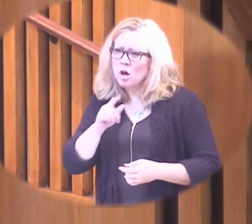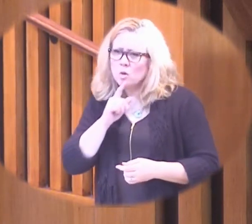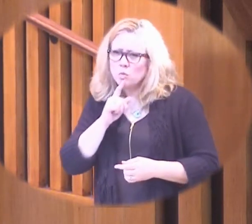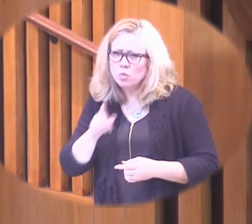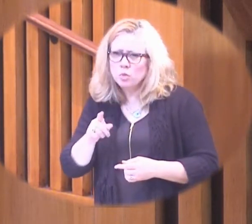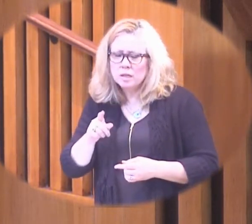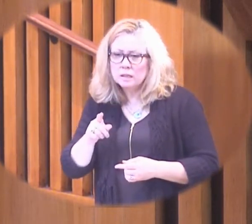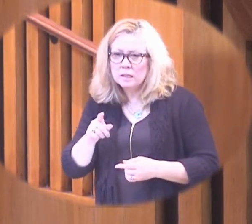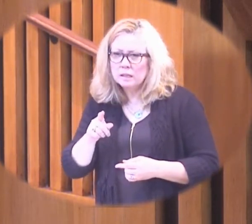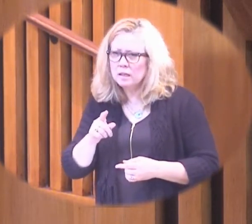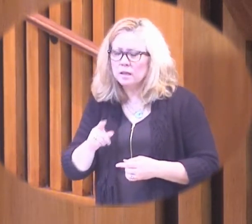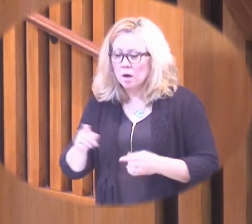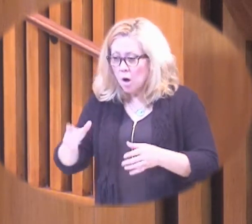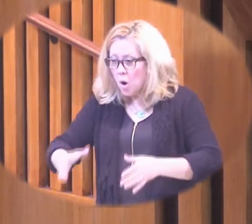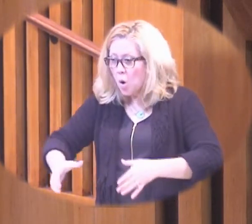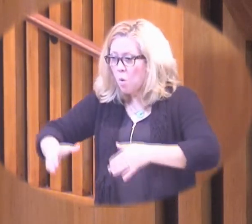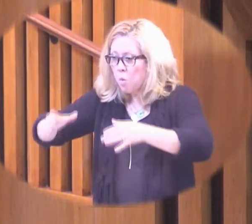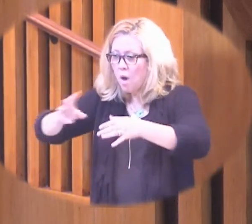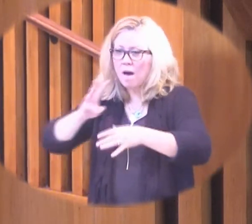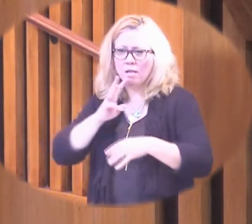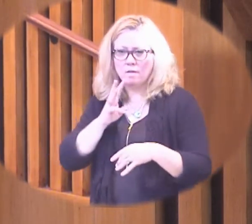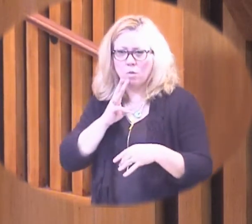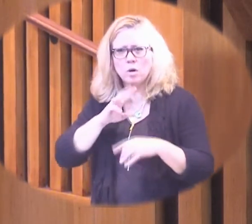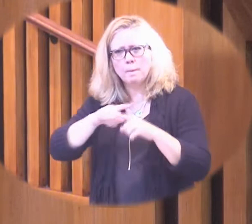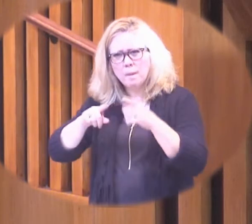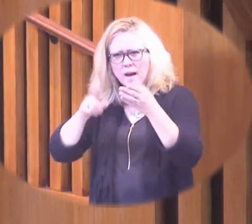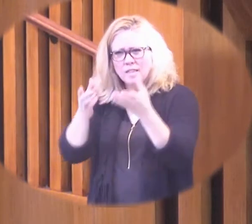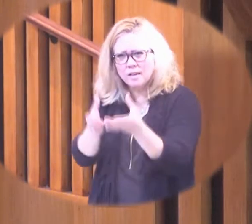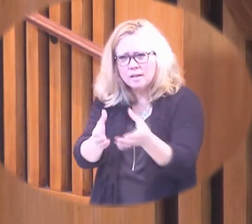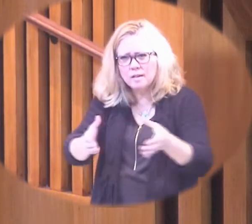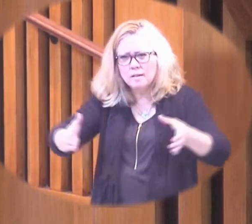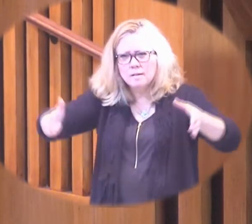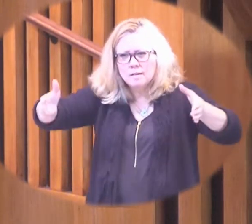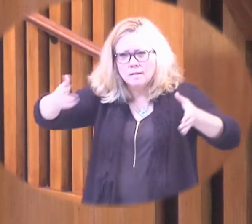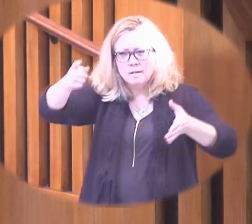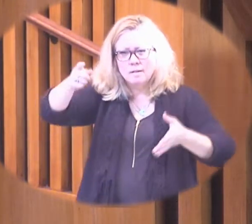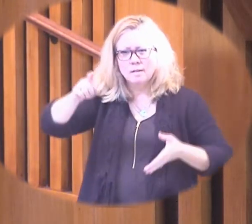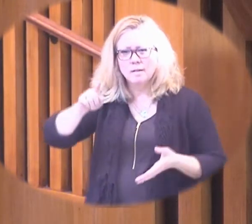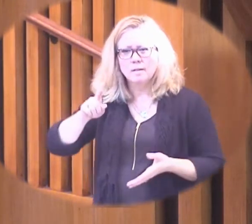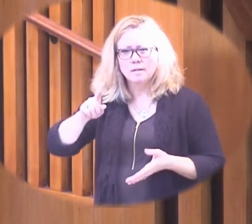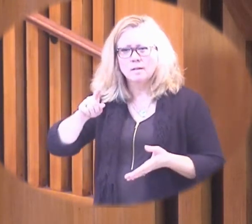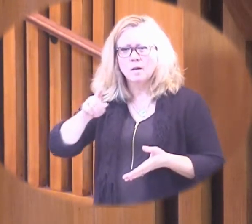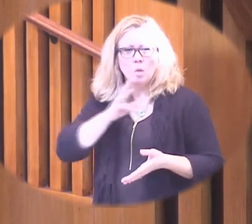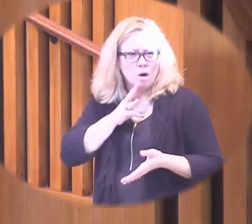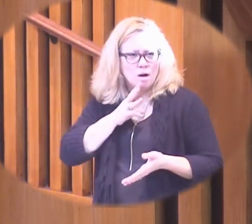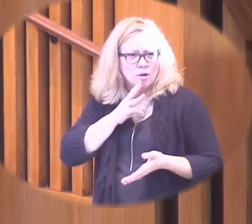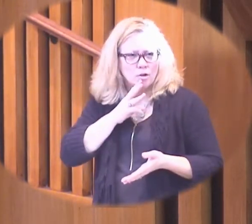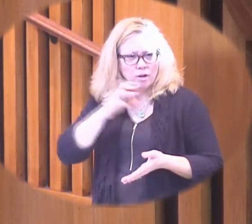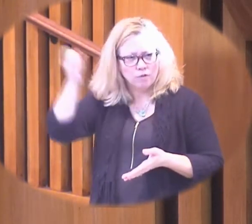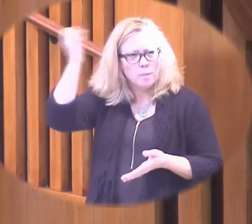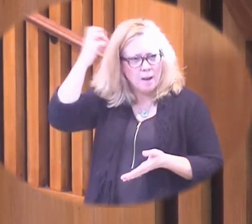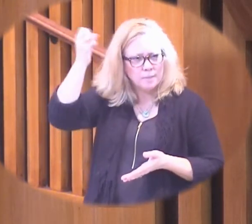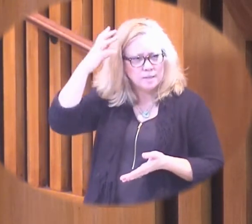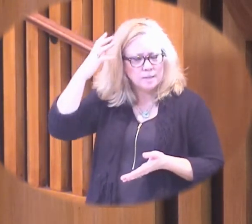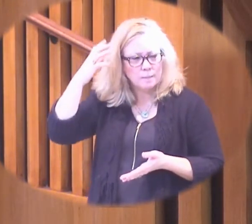is back there, but our encounter with Jesus is most intense when we bring our